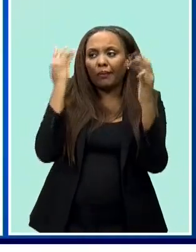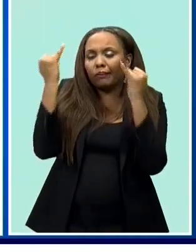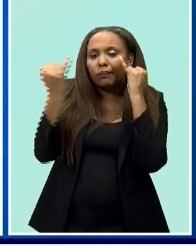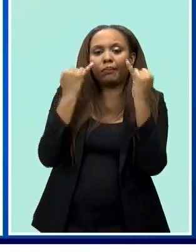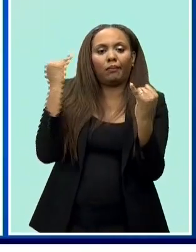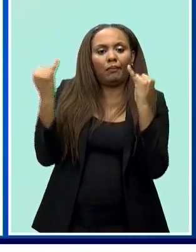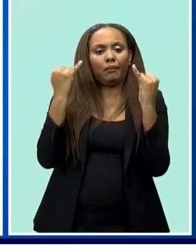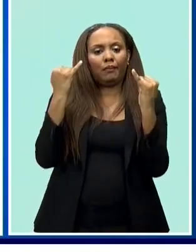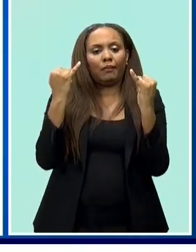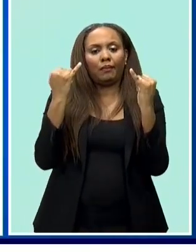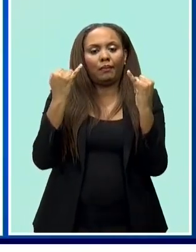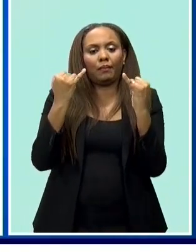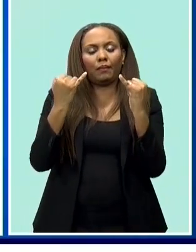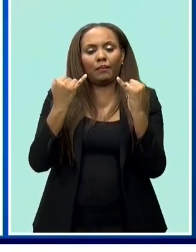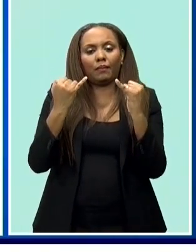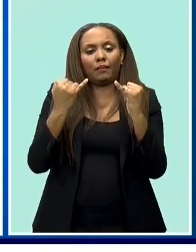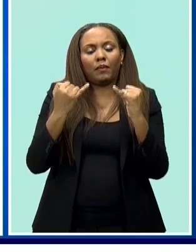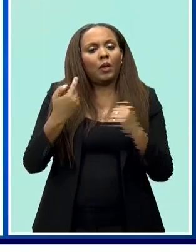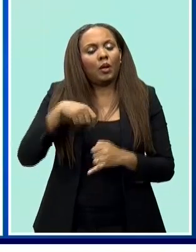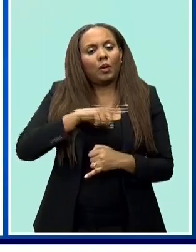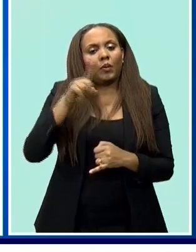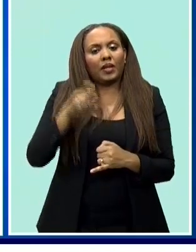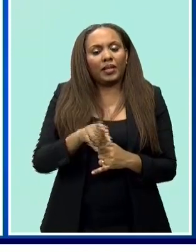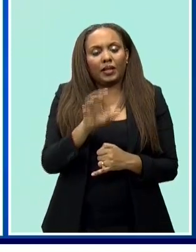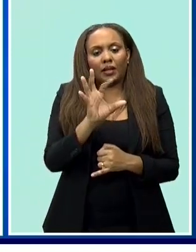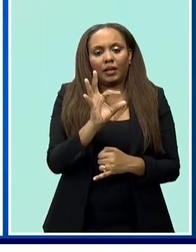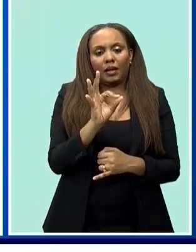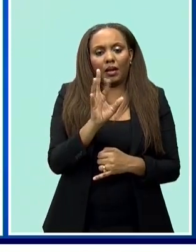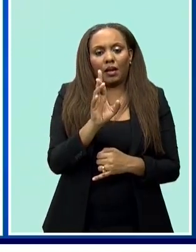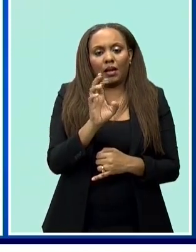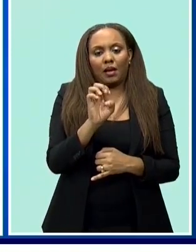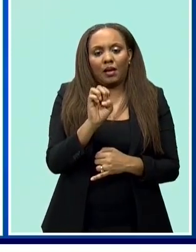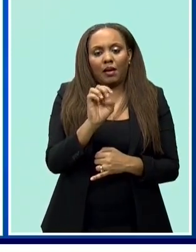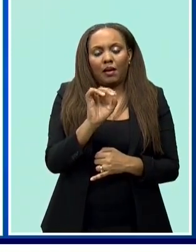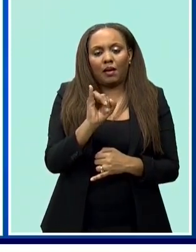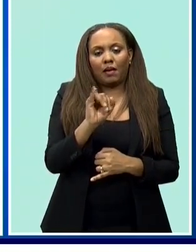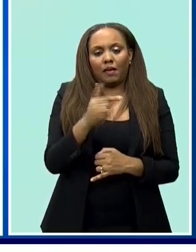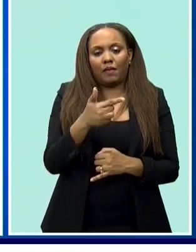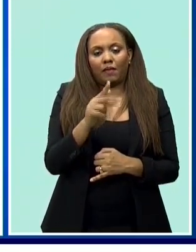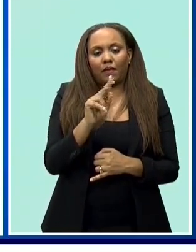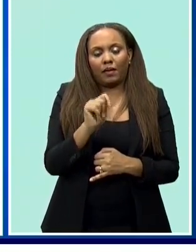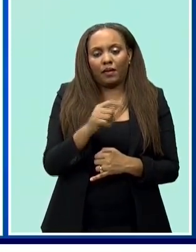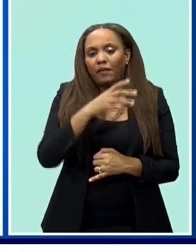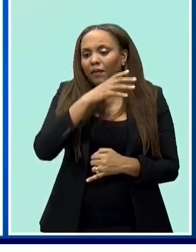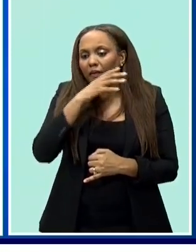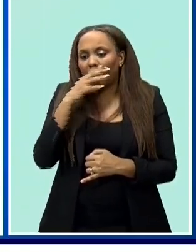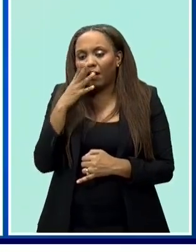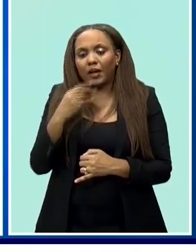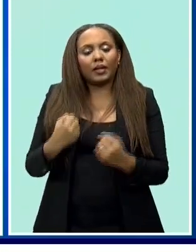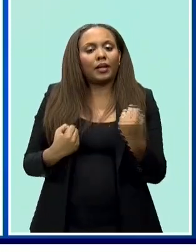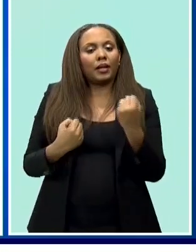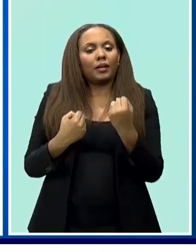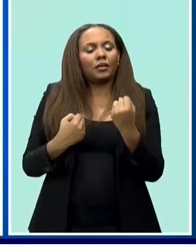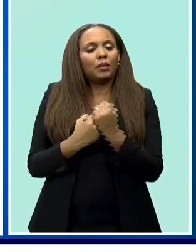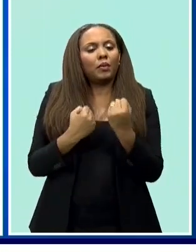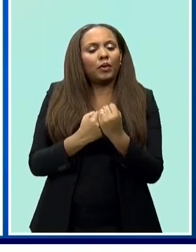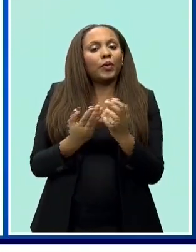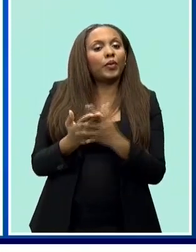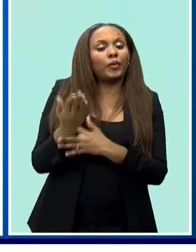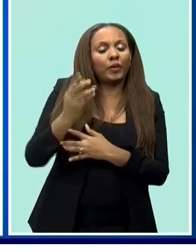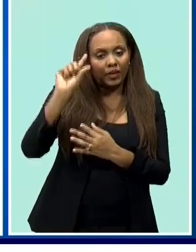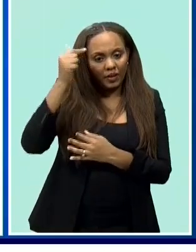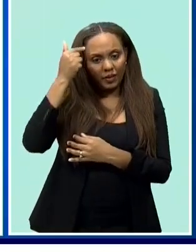have freight farms supported by the government on a lease to own arrangement. And that